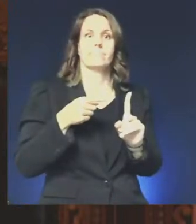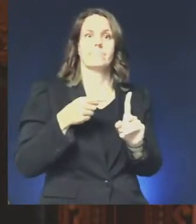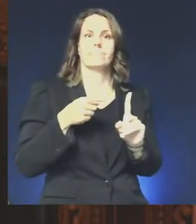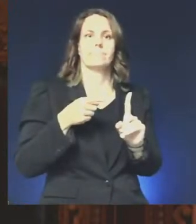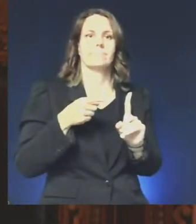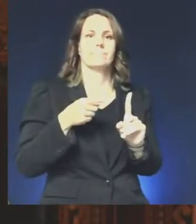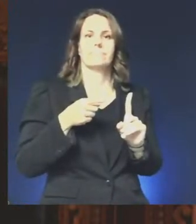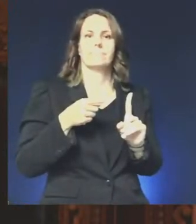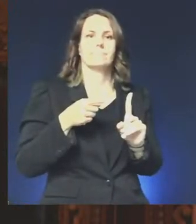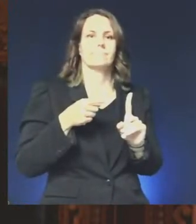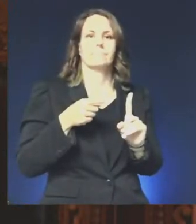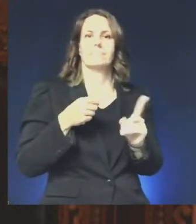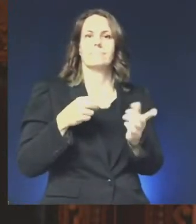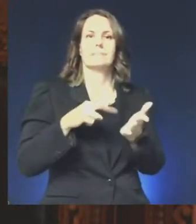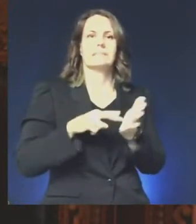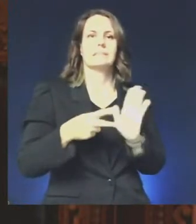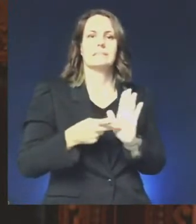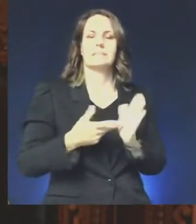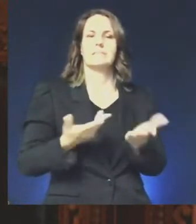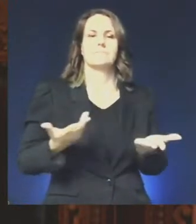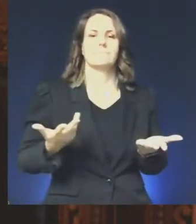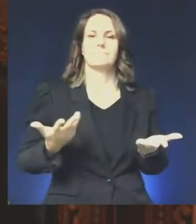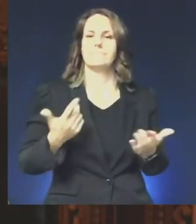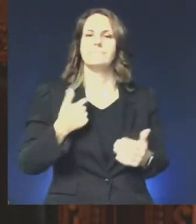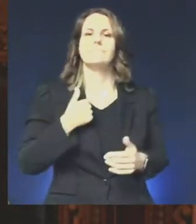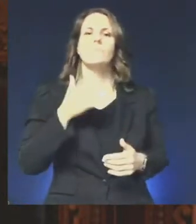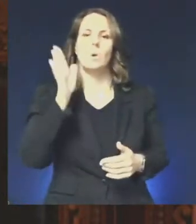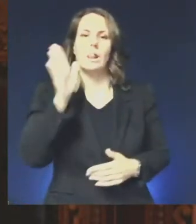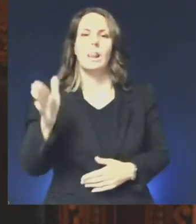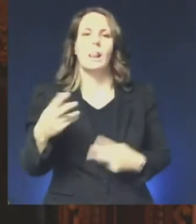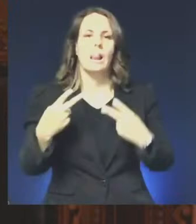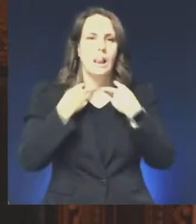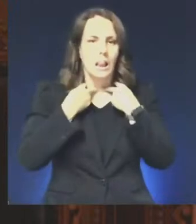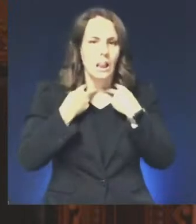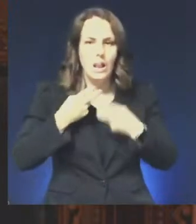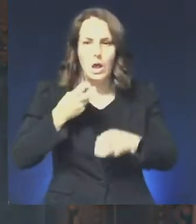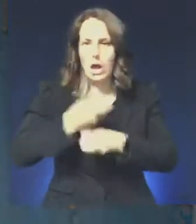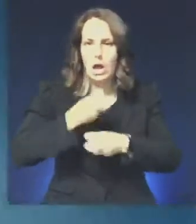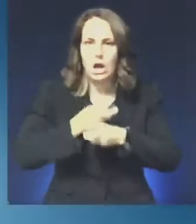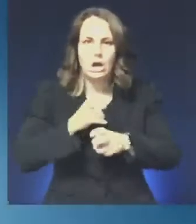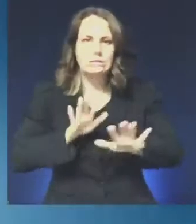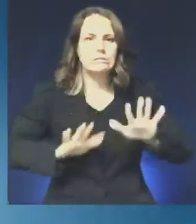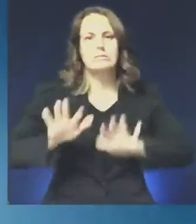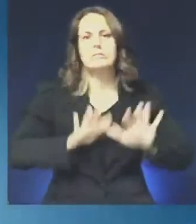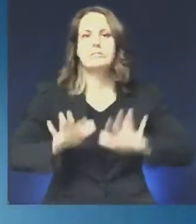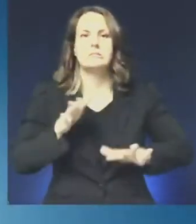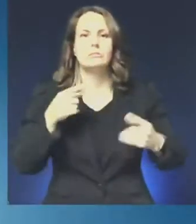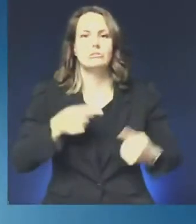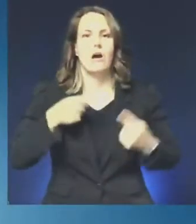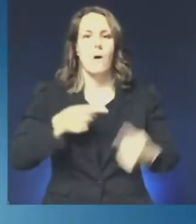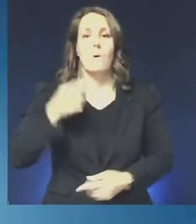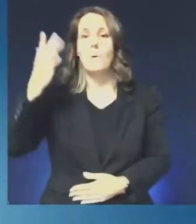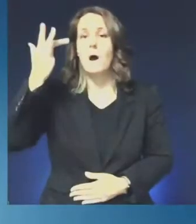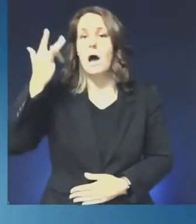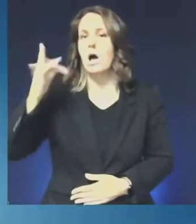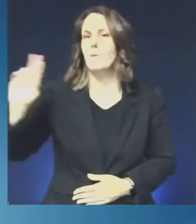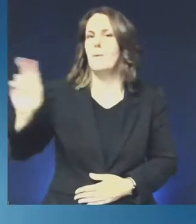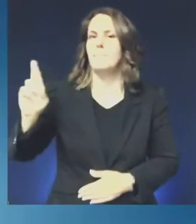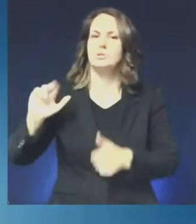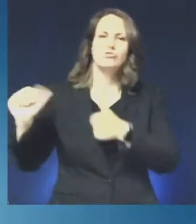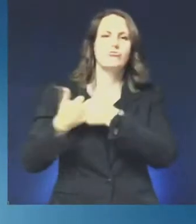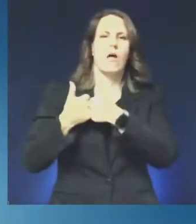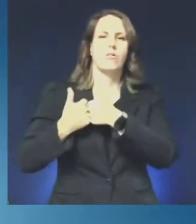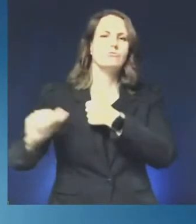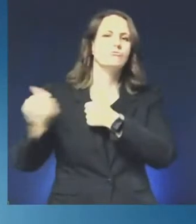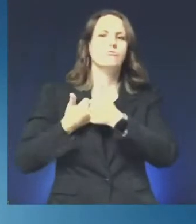to implement mitigation measures like that. Thank you. Now to Gabriella Rusk from NBC